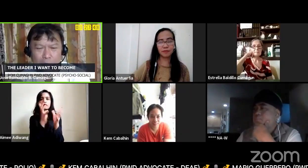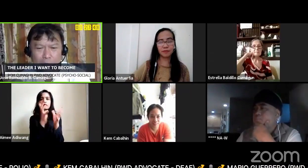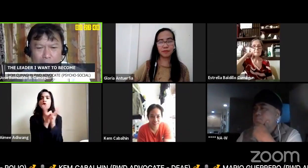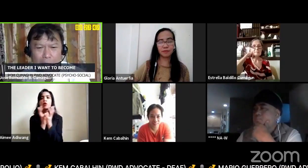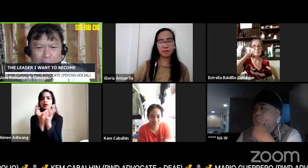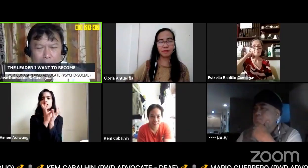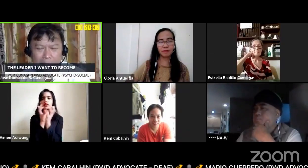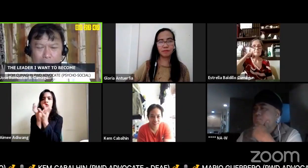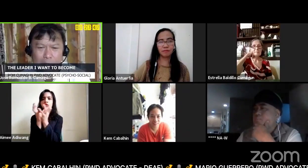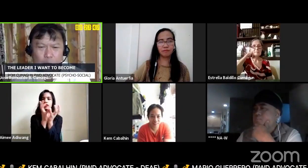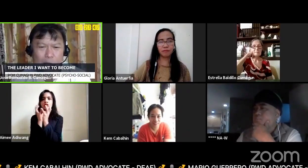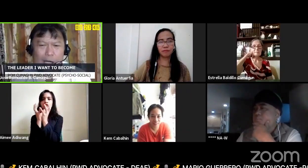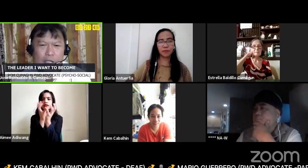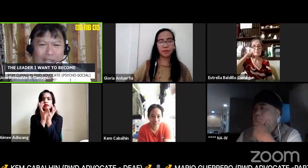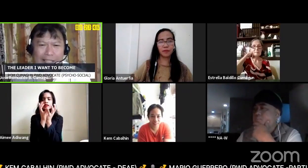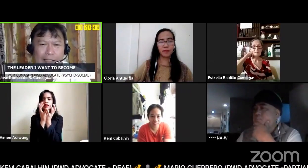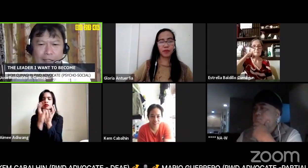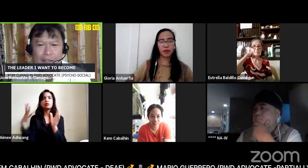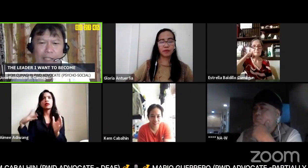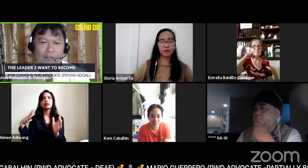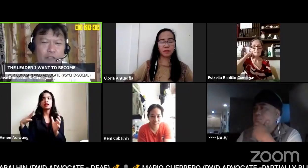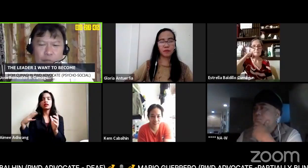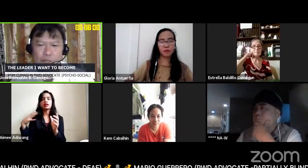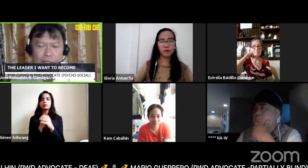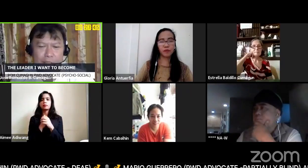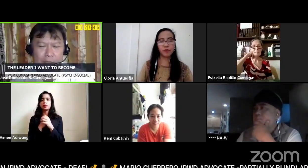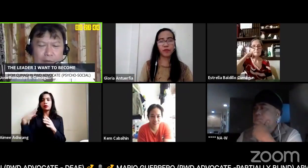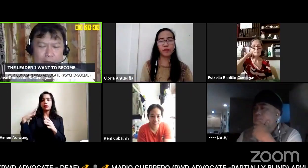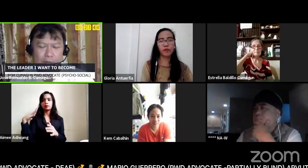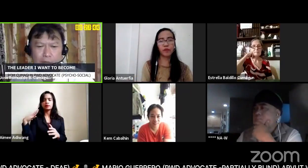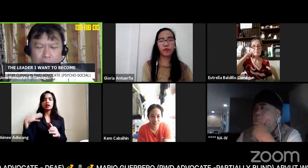how do you? In what way are you leading